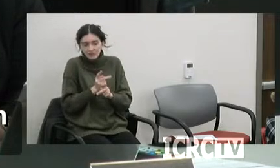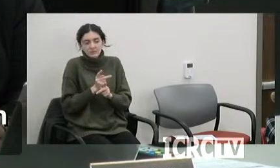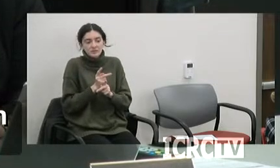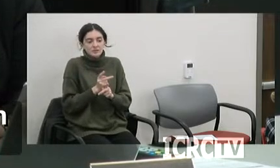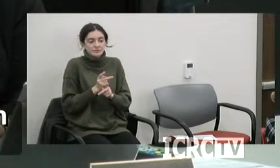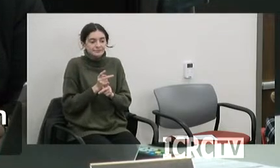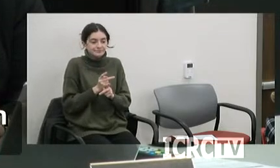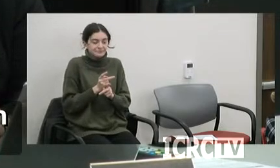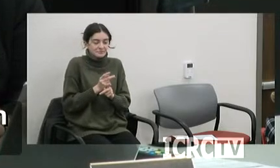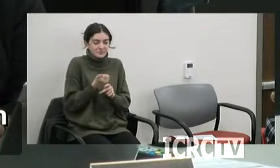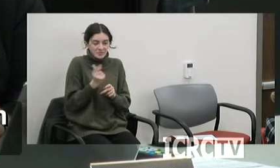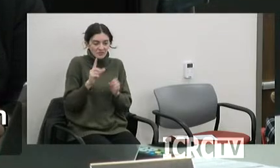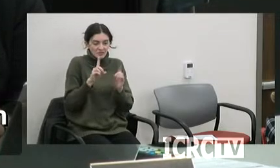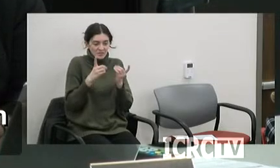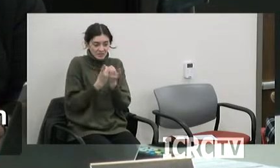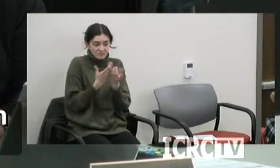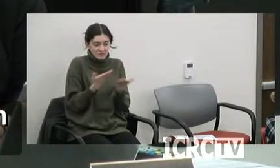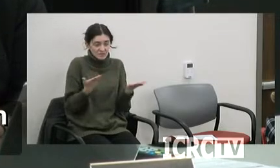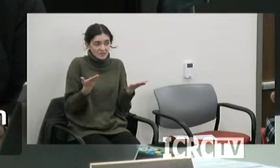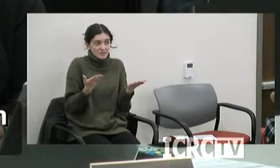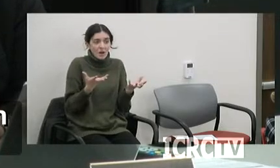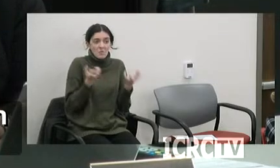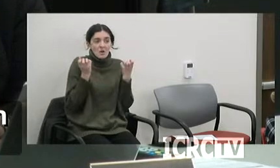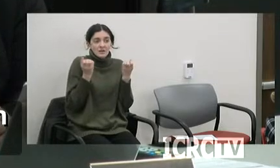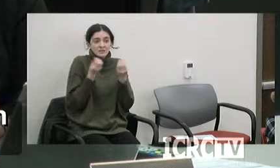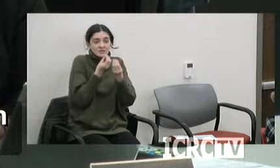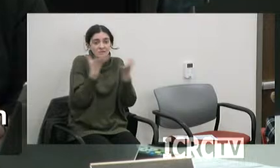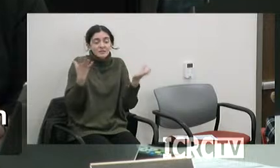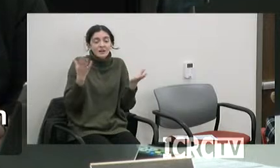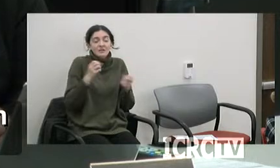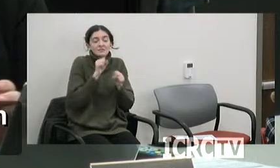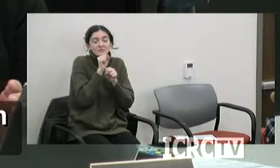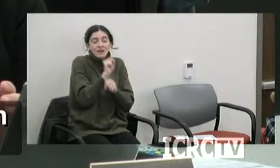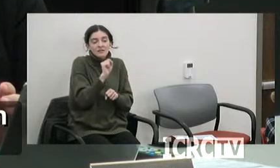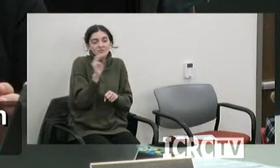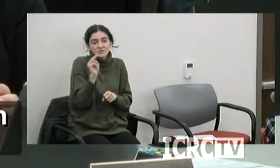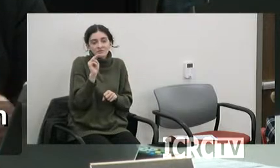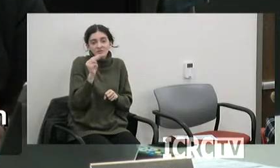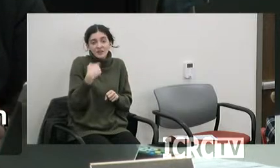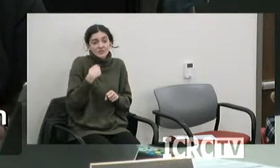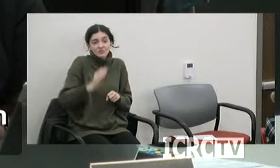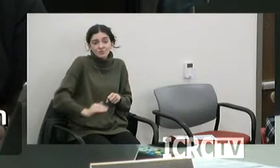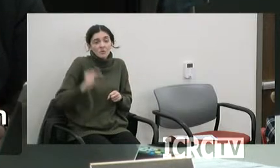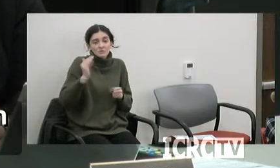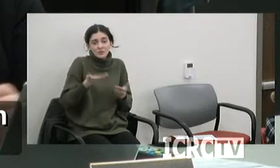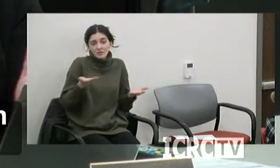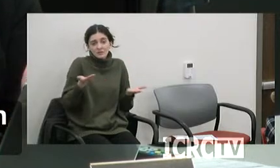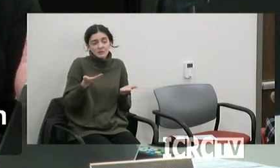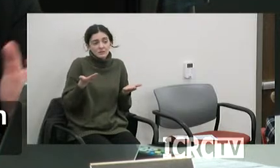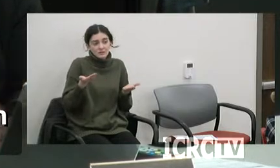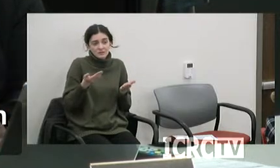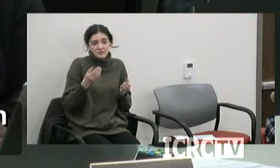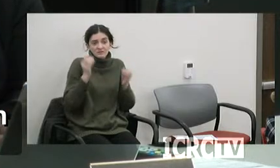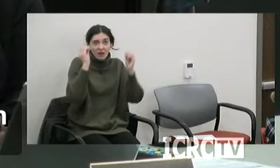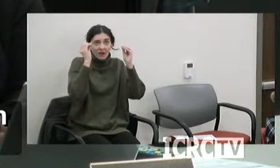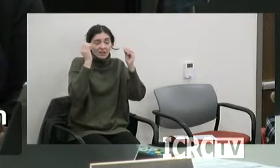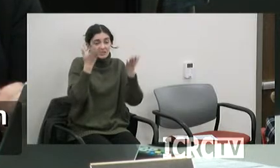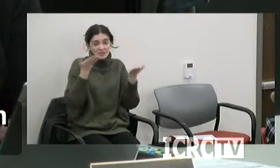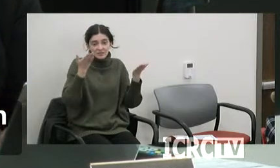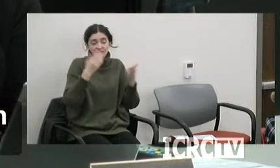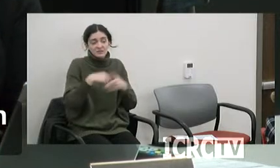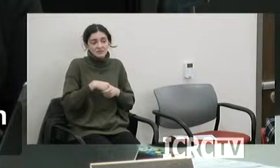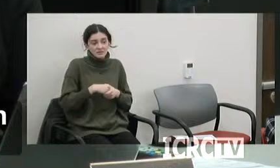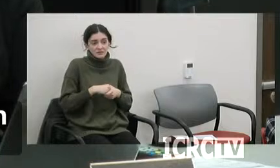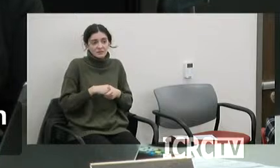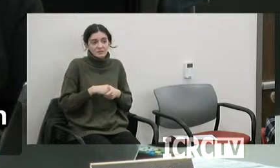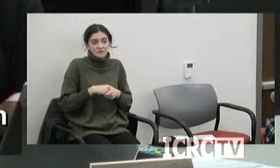has. I do want to say that I love Milford. I grew up here, taught here.